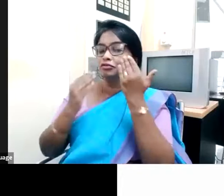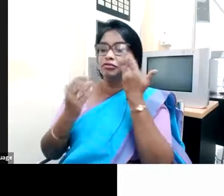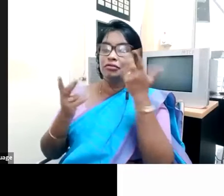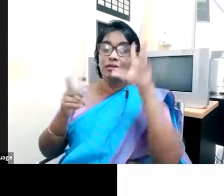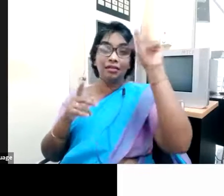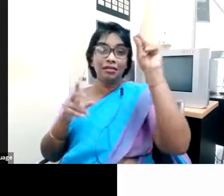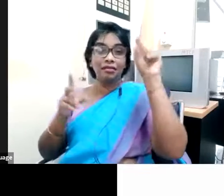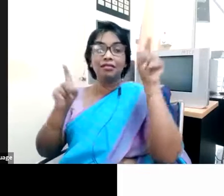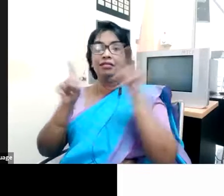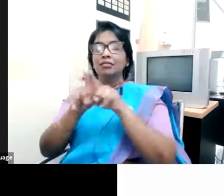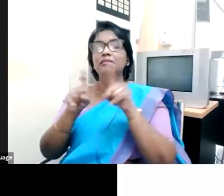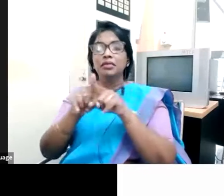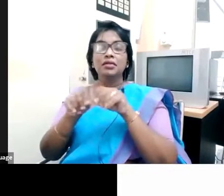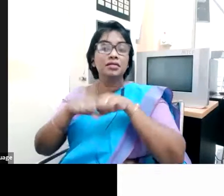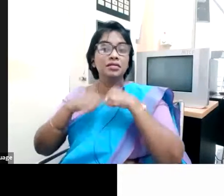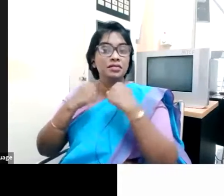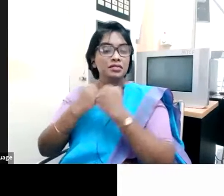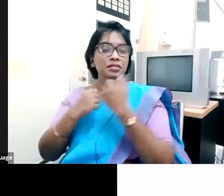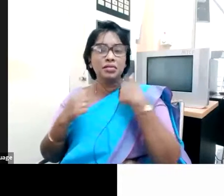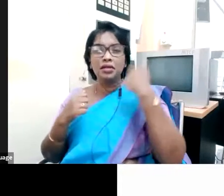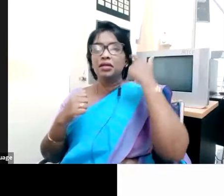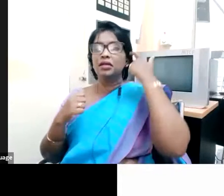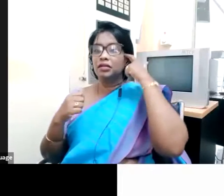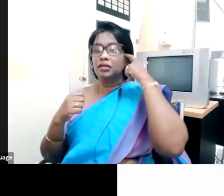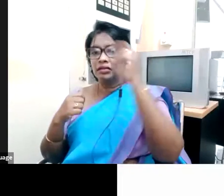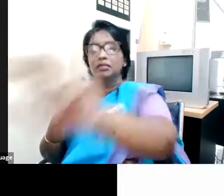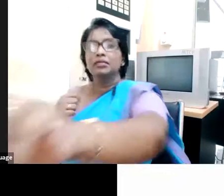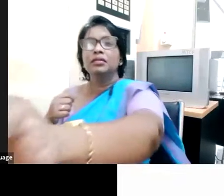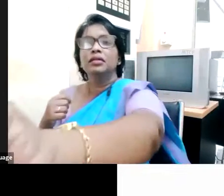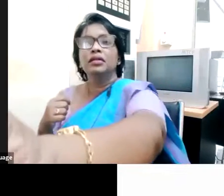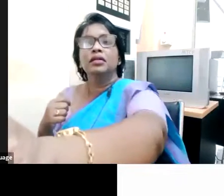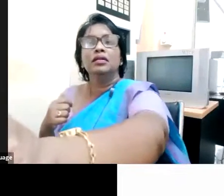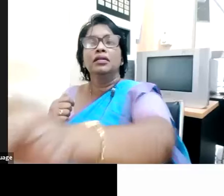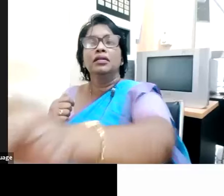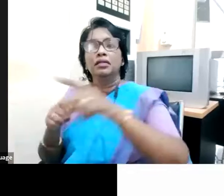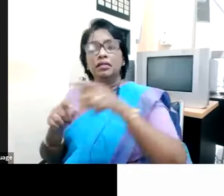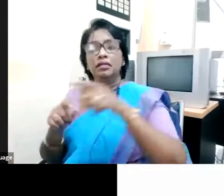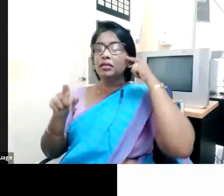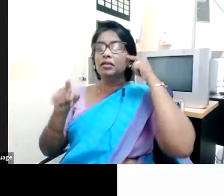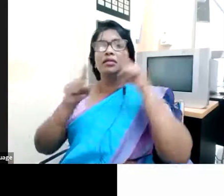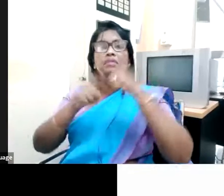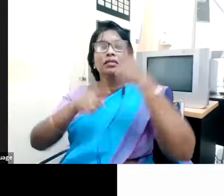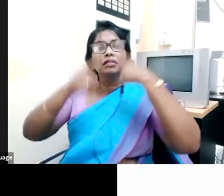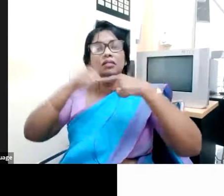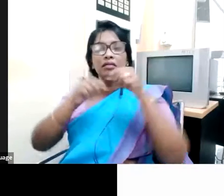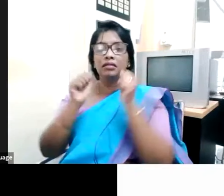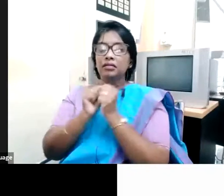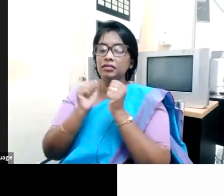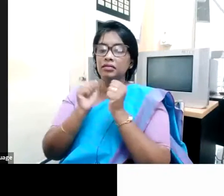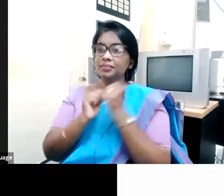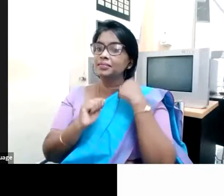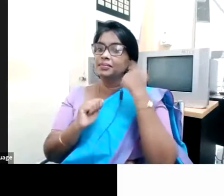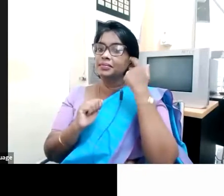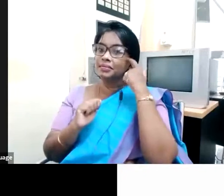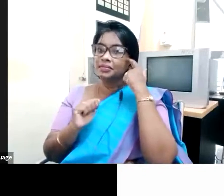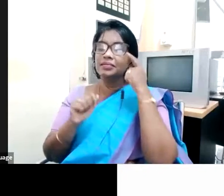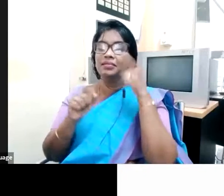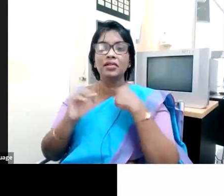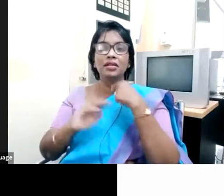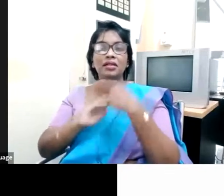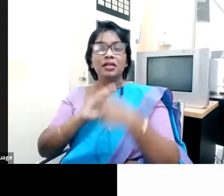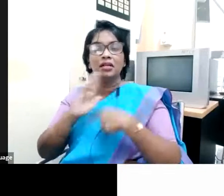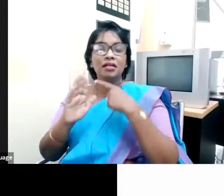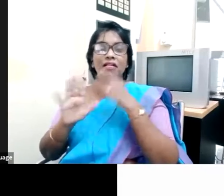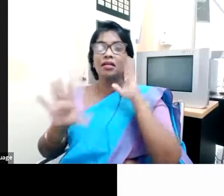should get into this space and have diversity inclusion programs in organization. But with